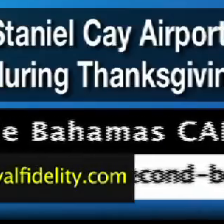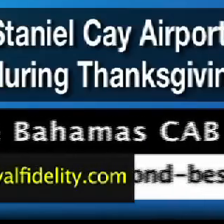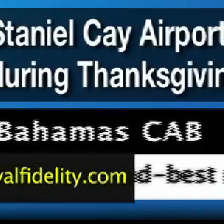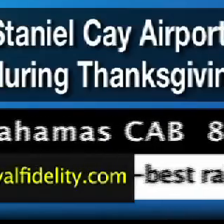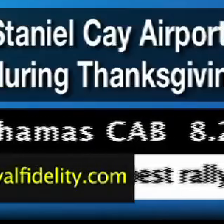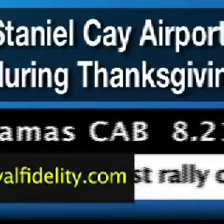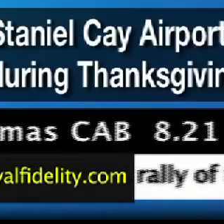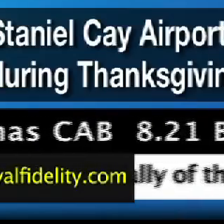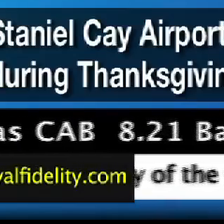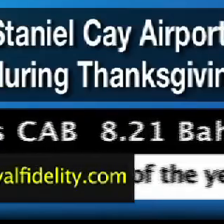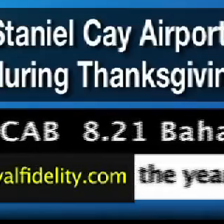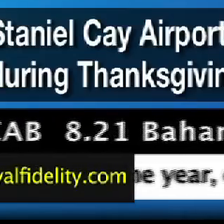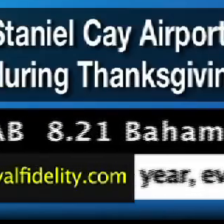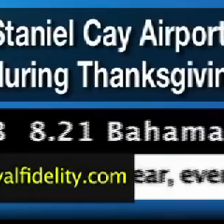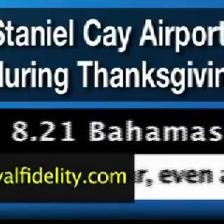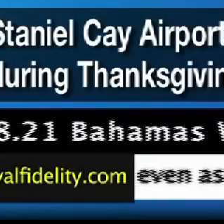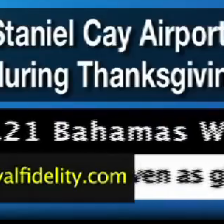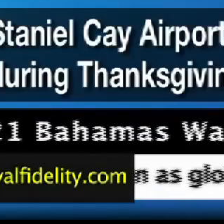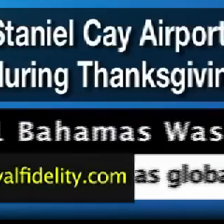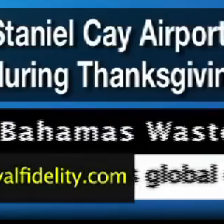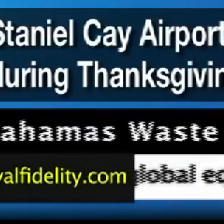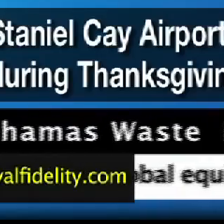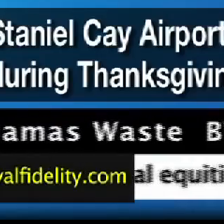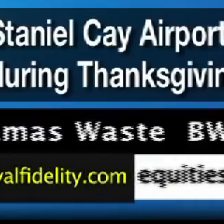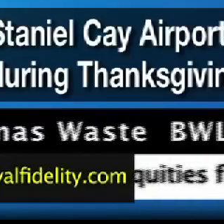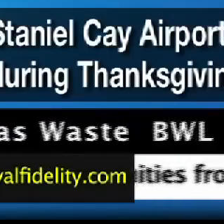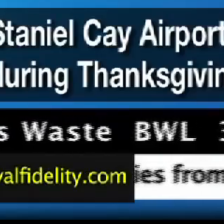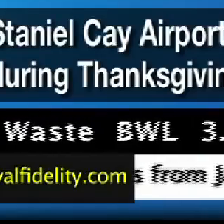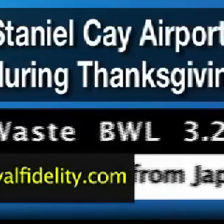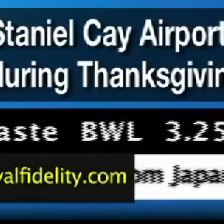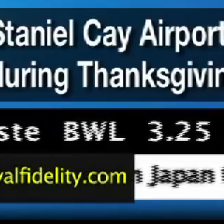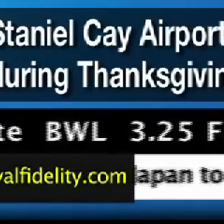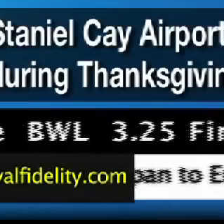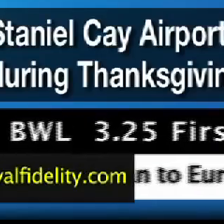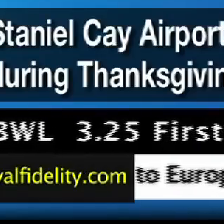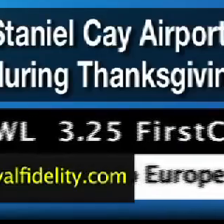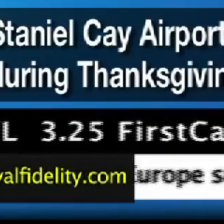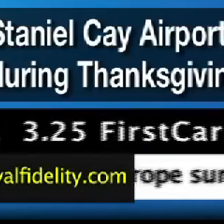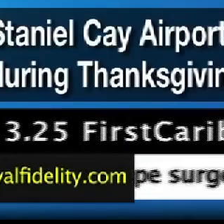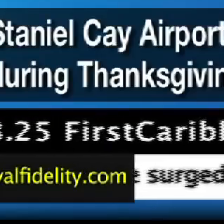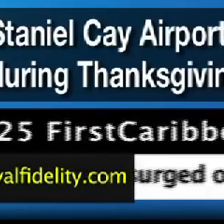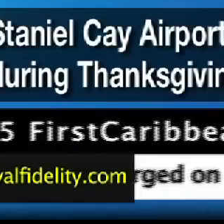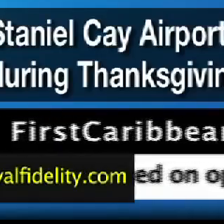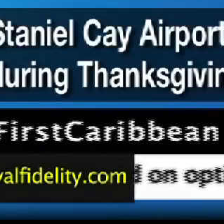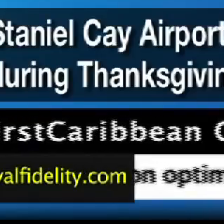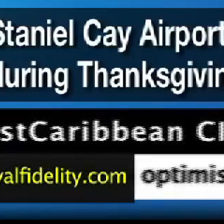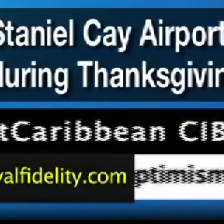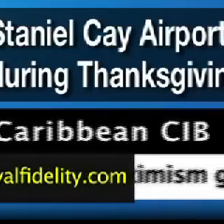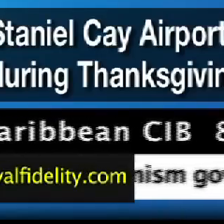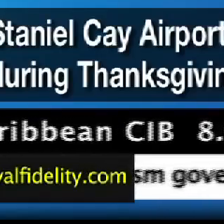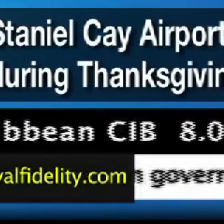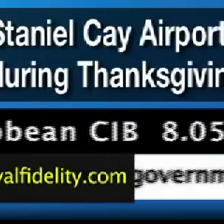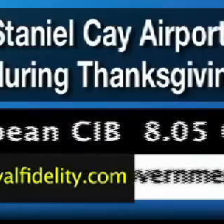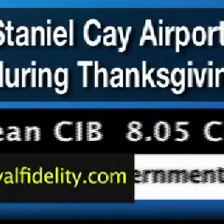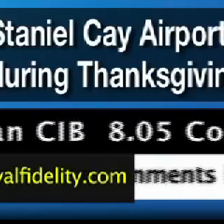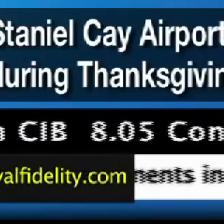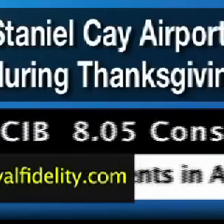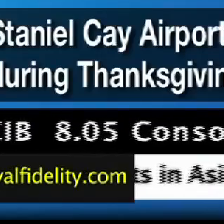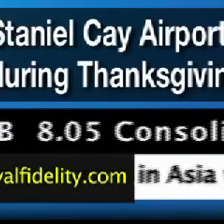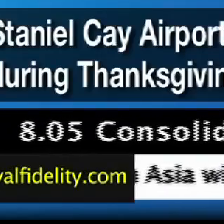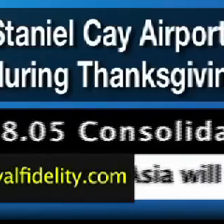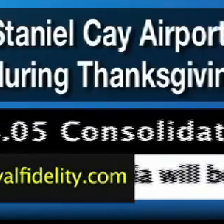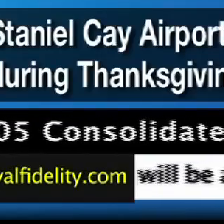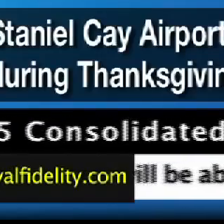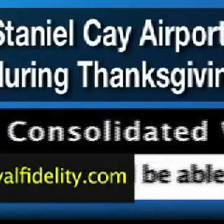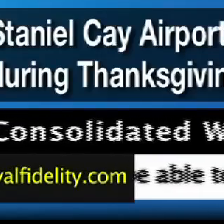month, and work is expected to be completed in 12 weeks. Executives of the Staniel Key Yacht Club say the Thanksgiving weekend is a